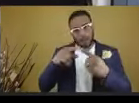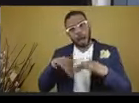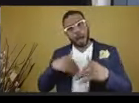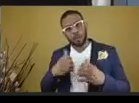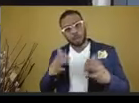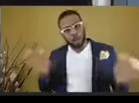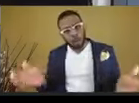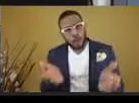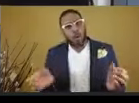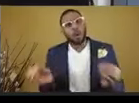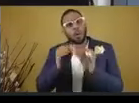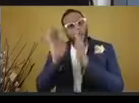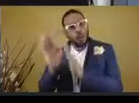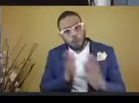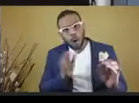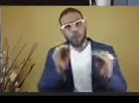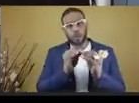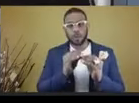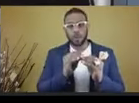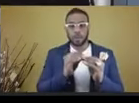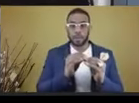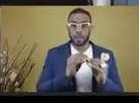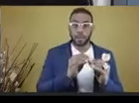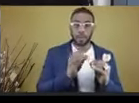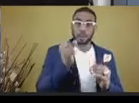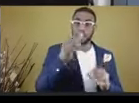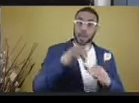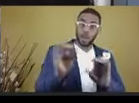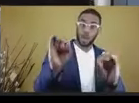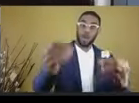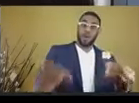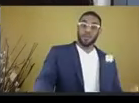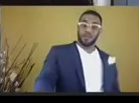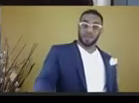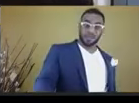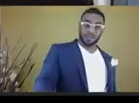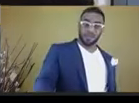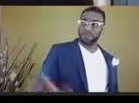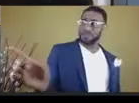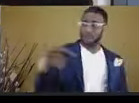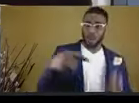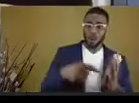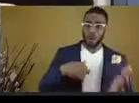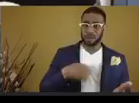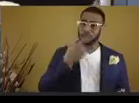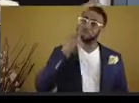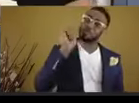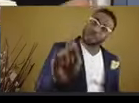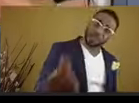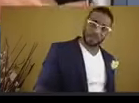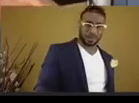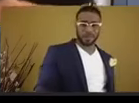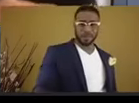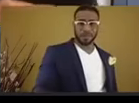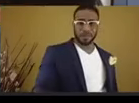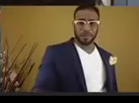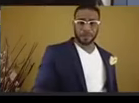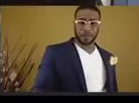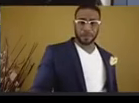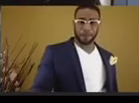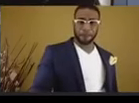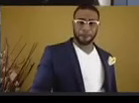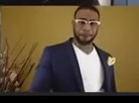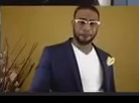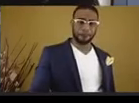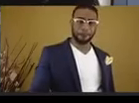mobilized and organized and put them in the office. I mean, they owe us flat out. And so that's one of the